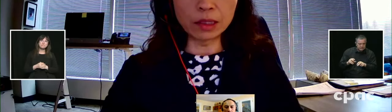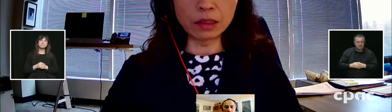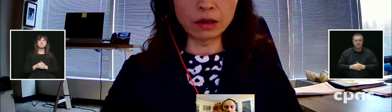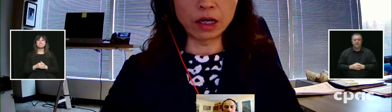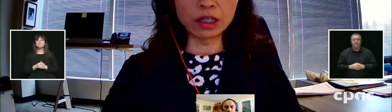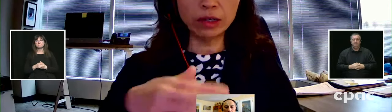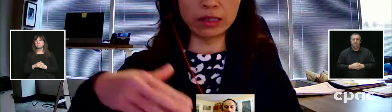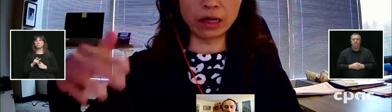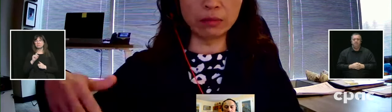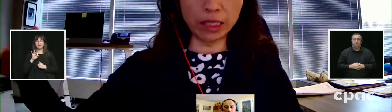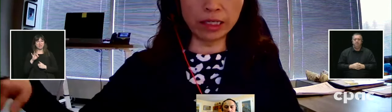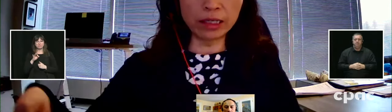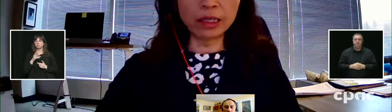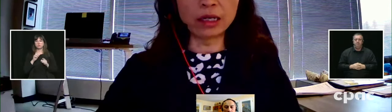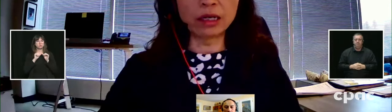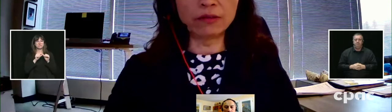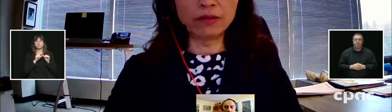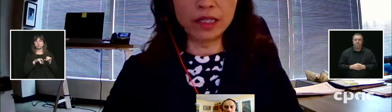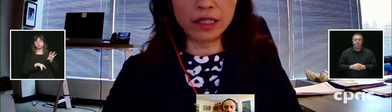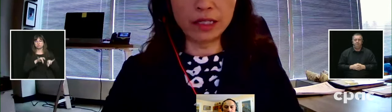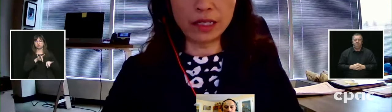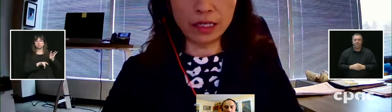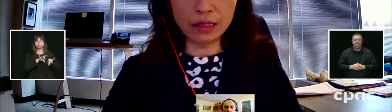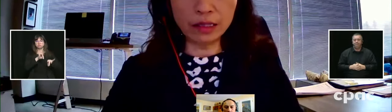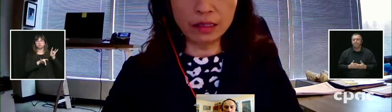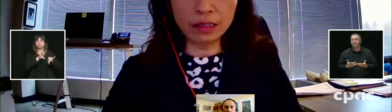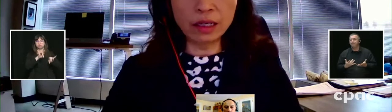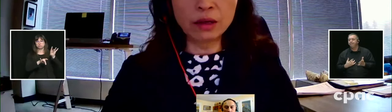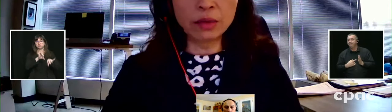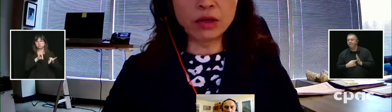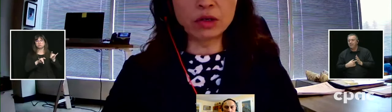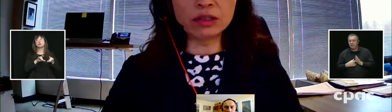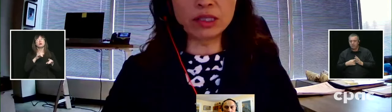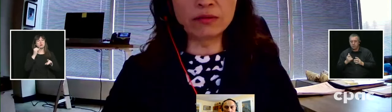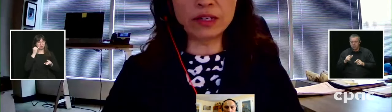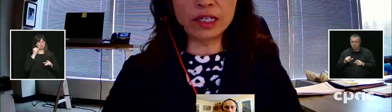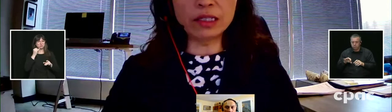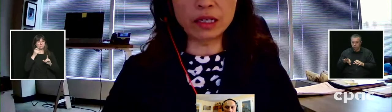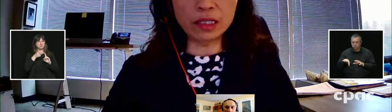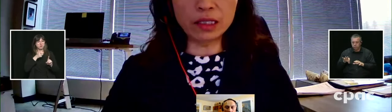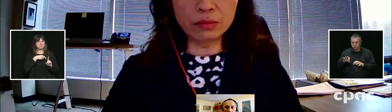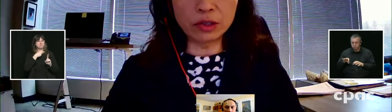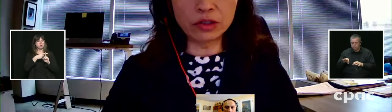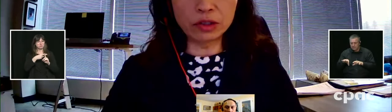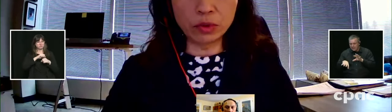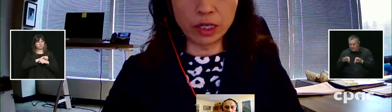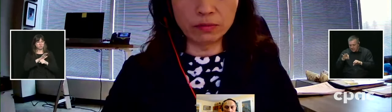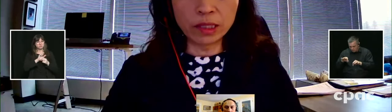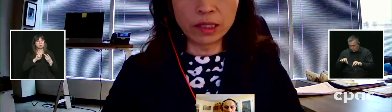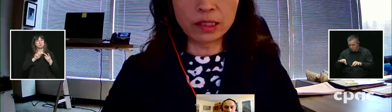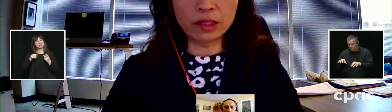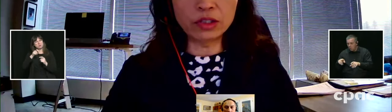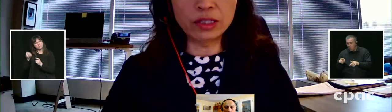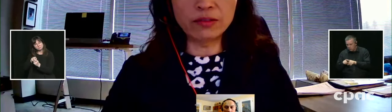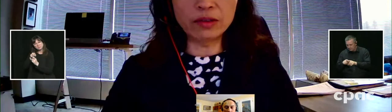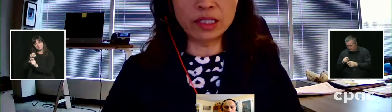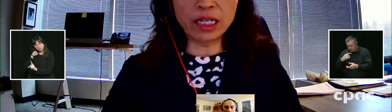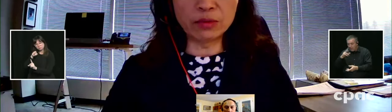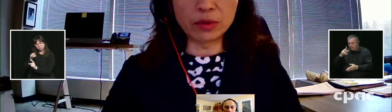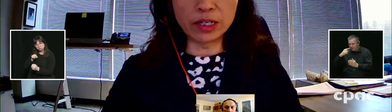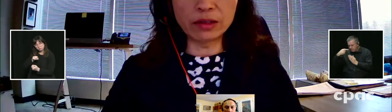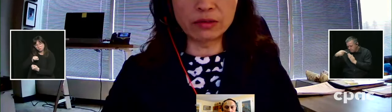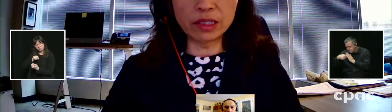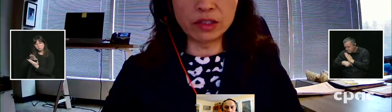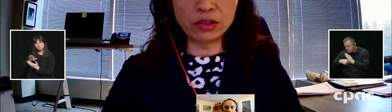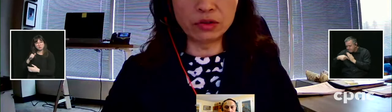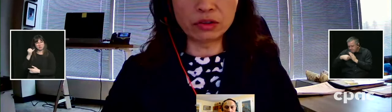you know, ongoing sampling of the cases, but also some very targeted approach as well, such as if there was an